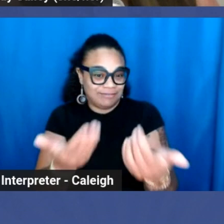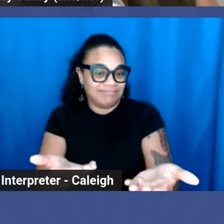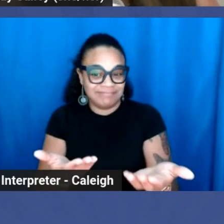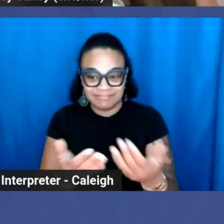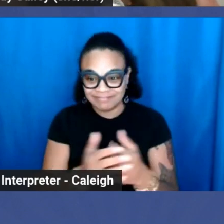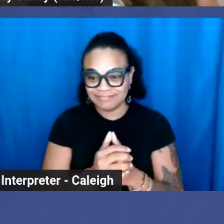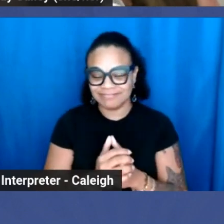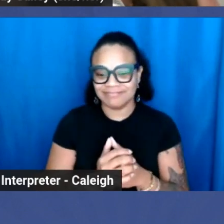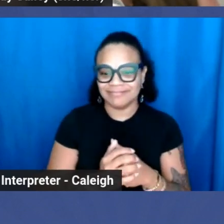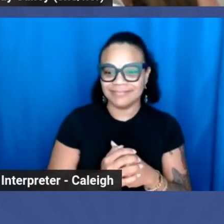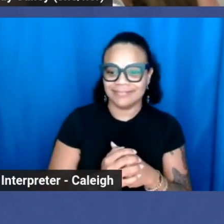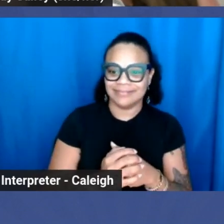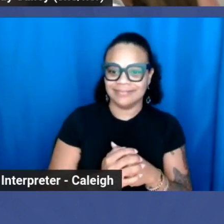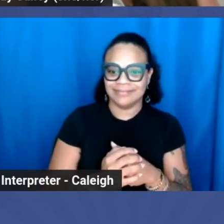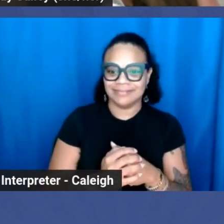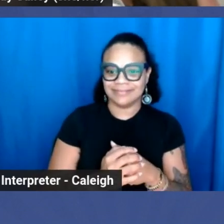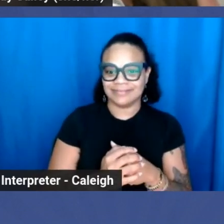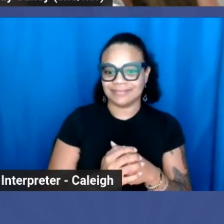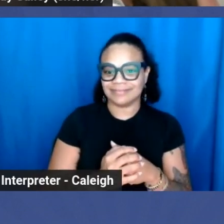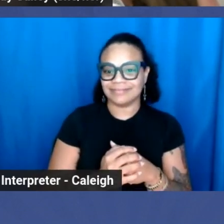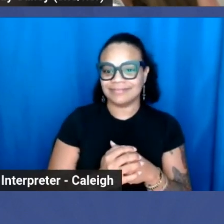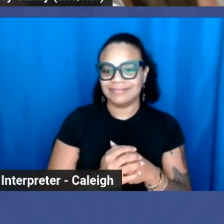with.